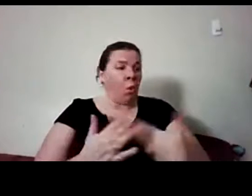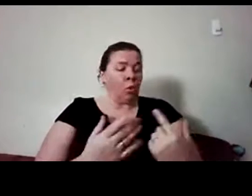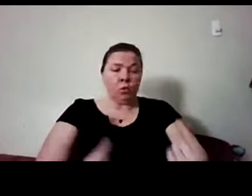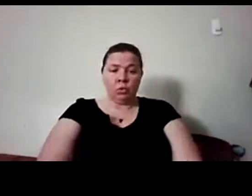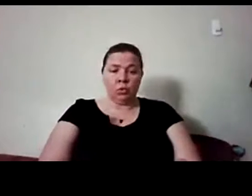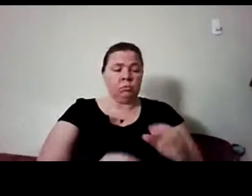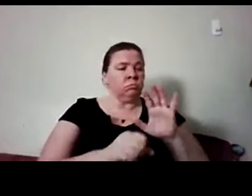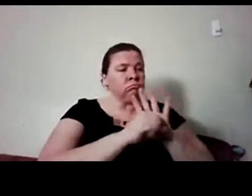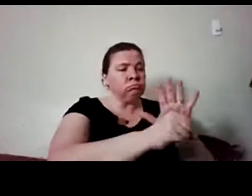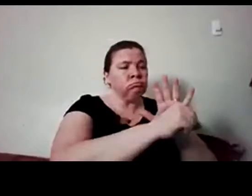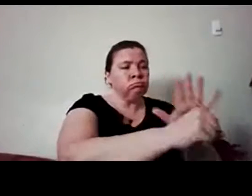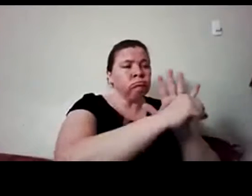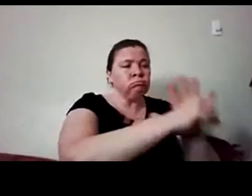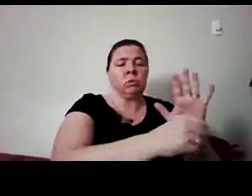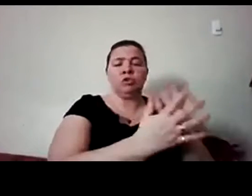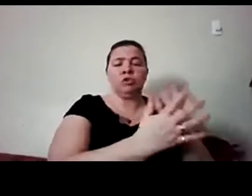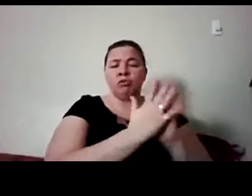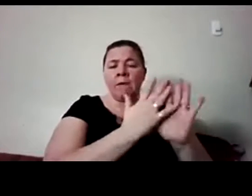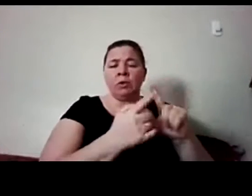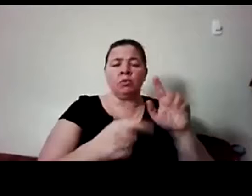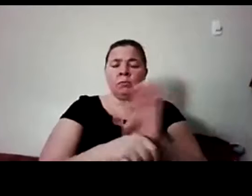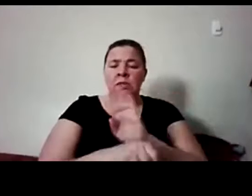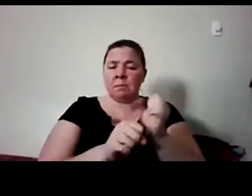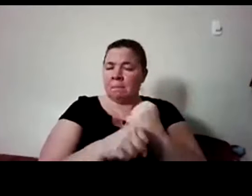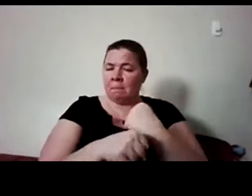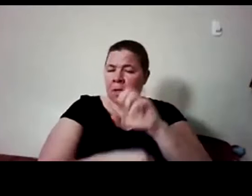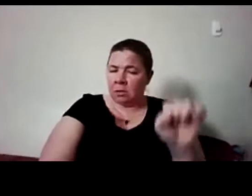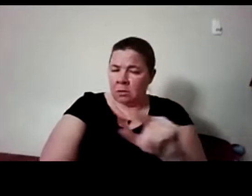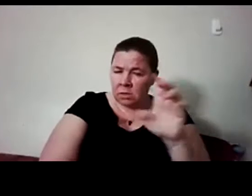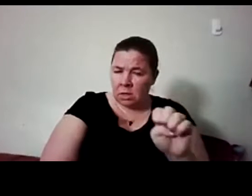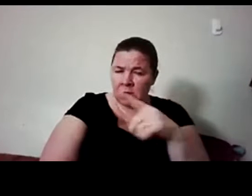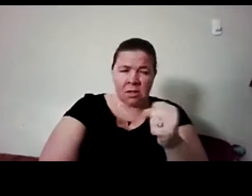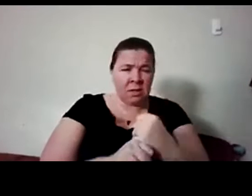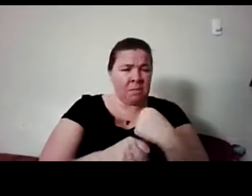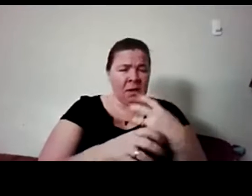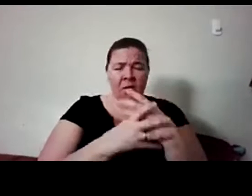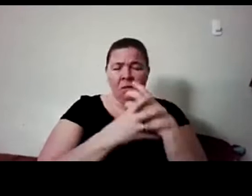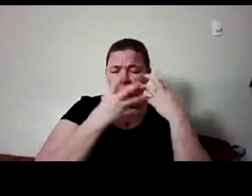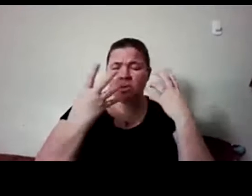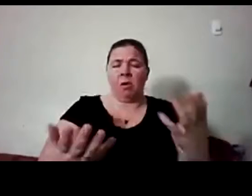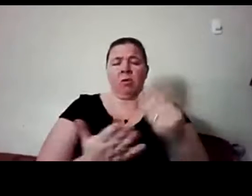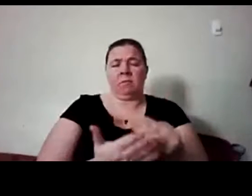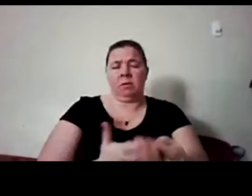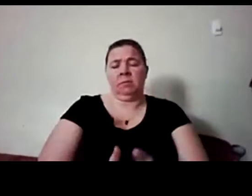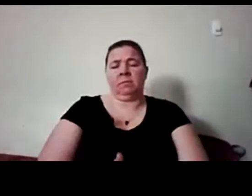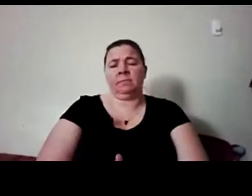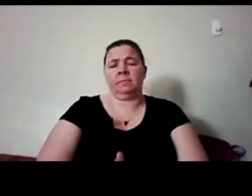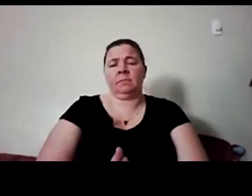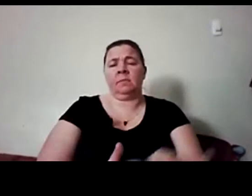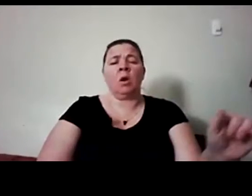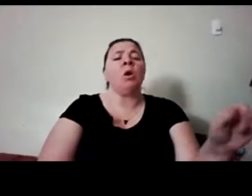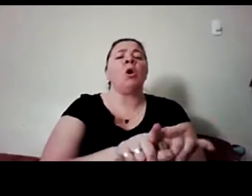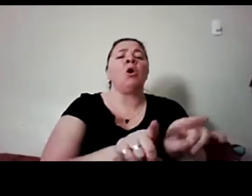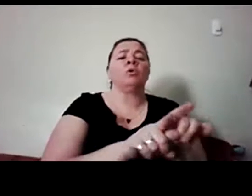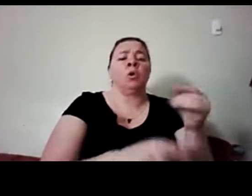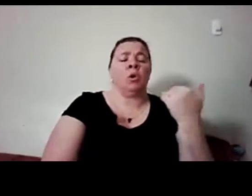drive traffic to other businesses so they can make sales. And they make tons of money, lots of money. Now, there's also something